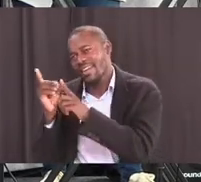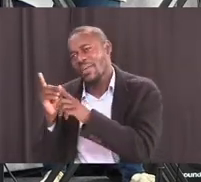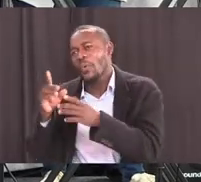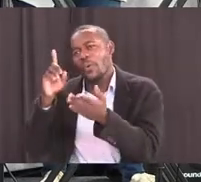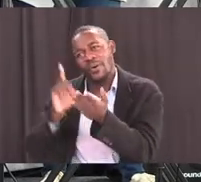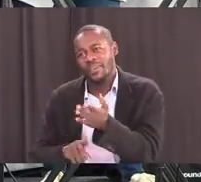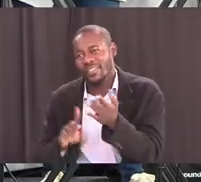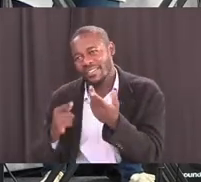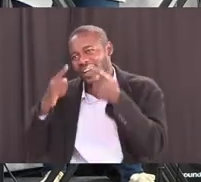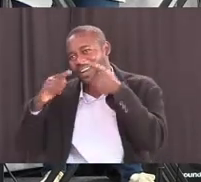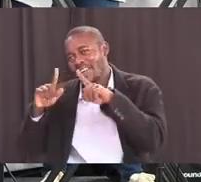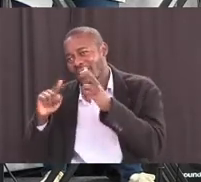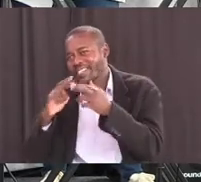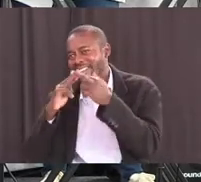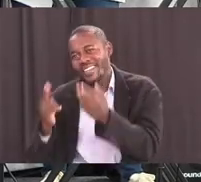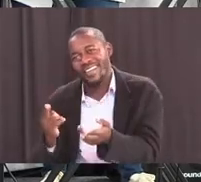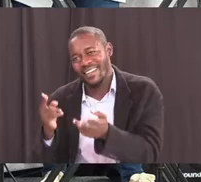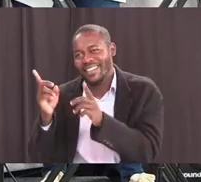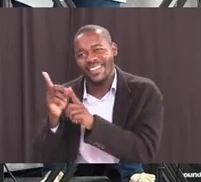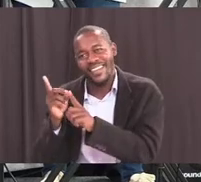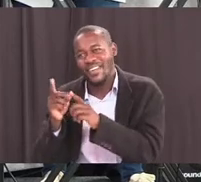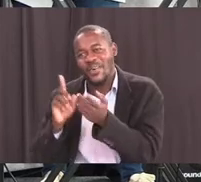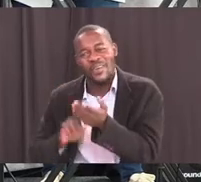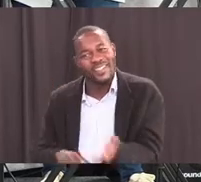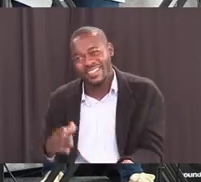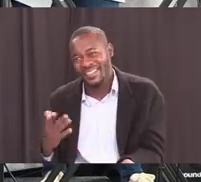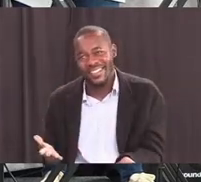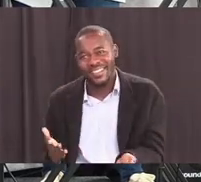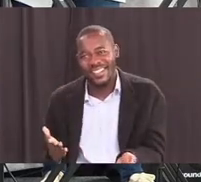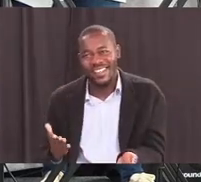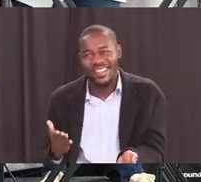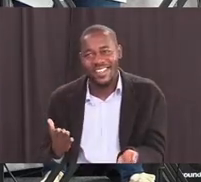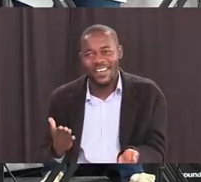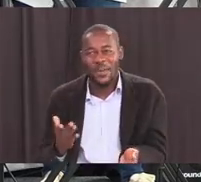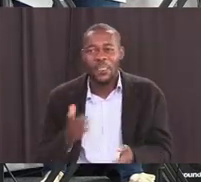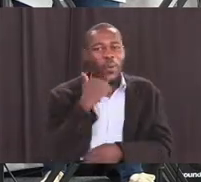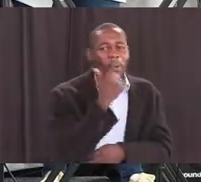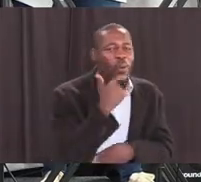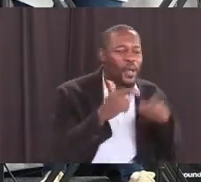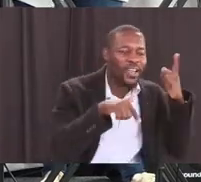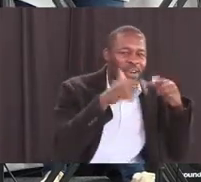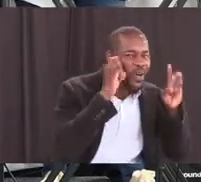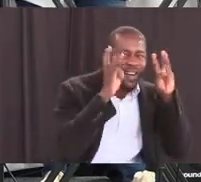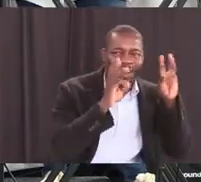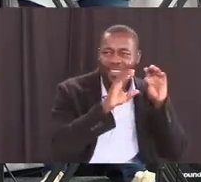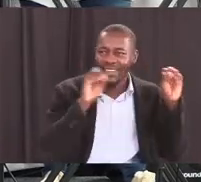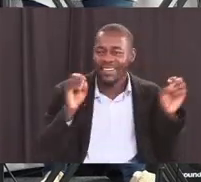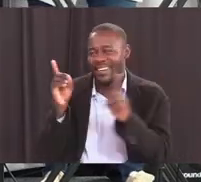somebody who will encourage you. All right, have a great week, guys, and see you next week.